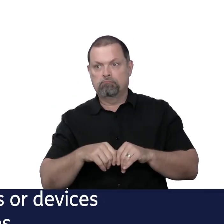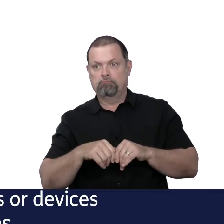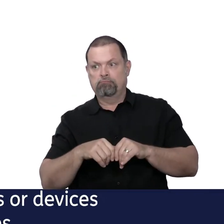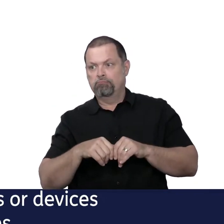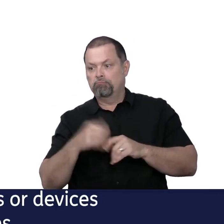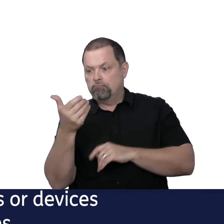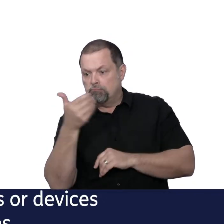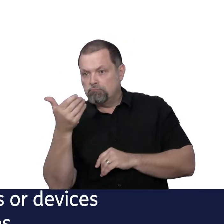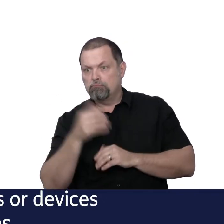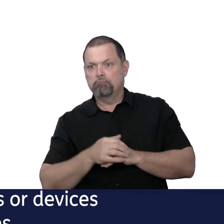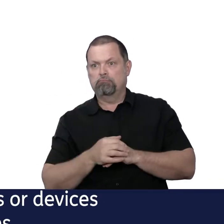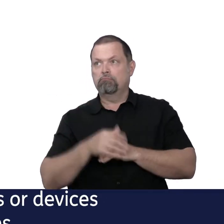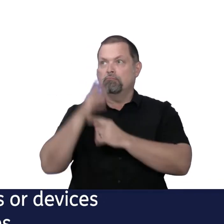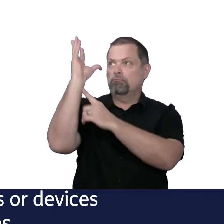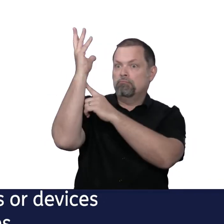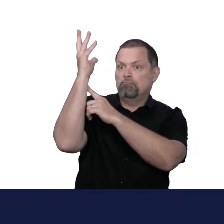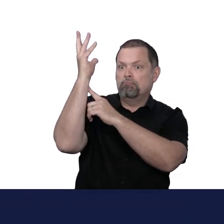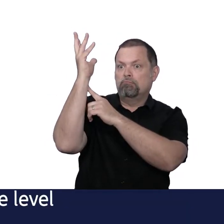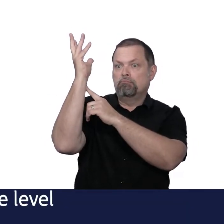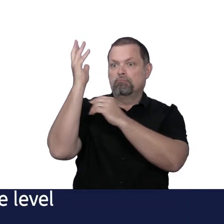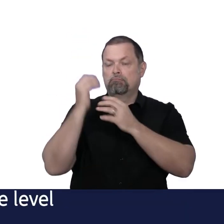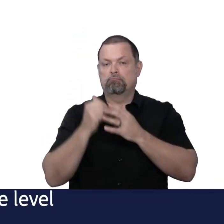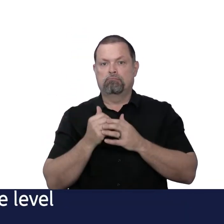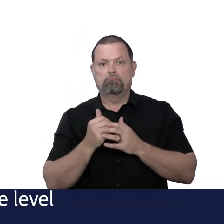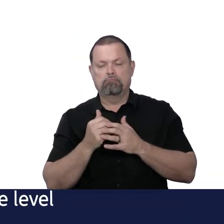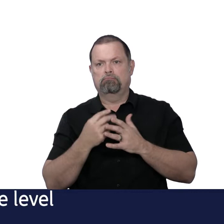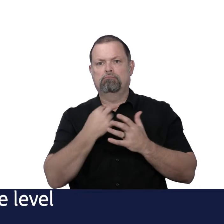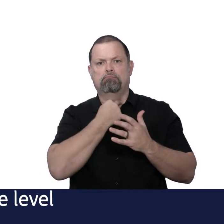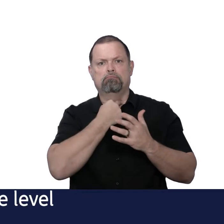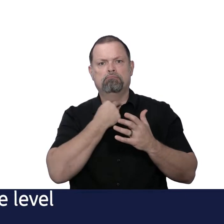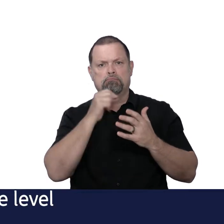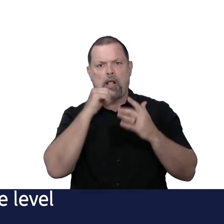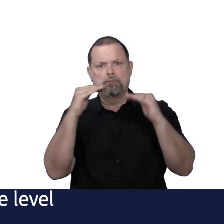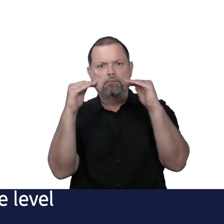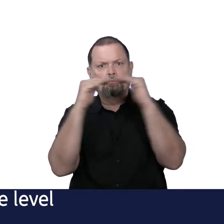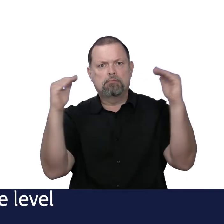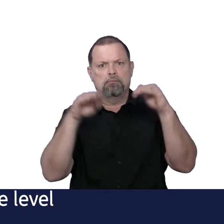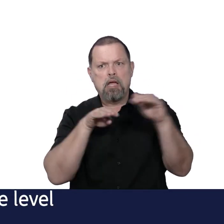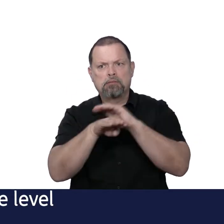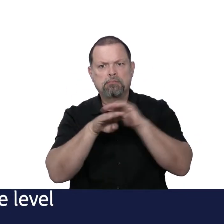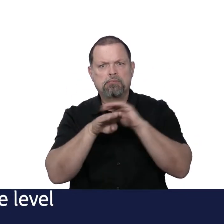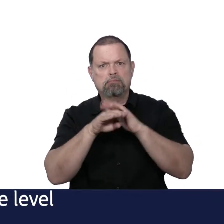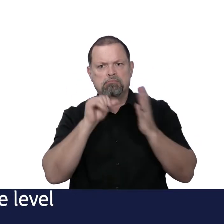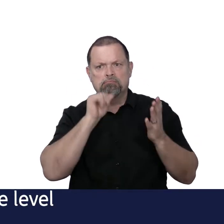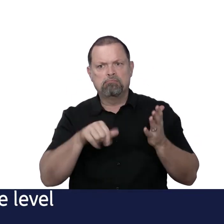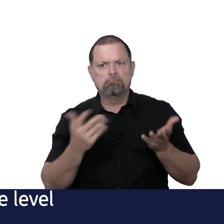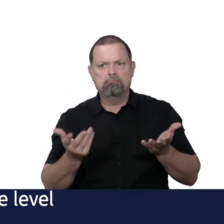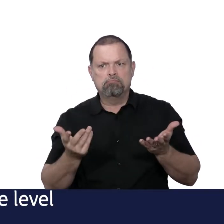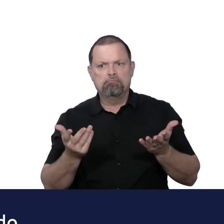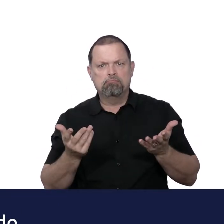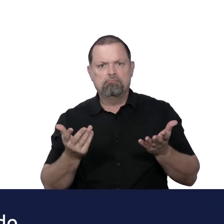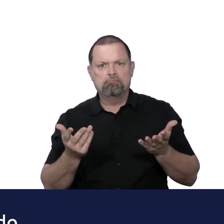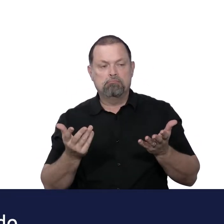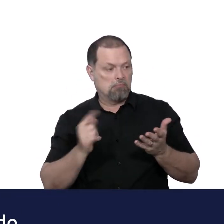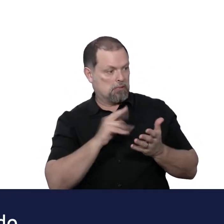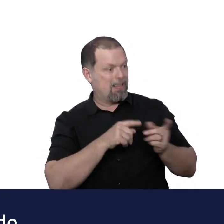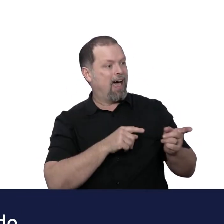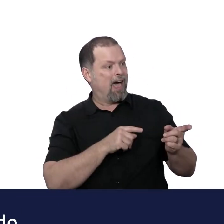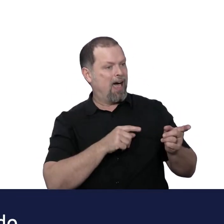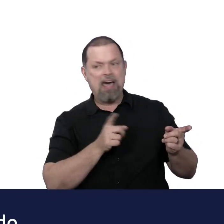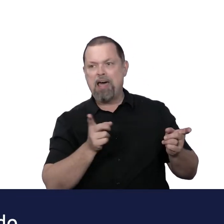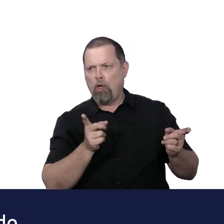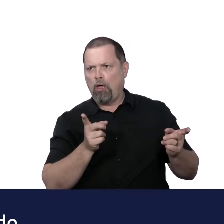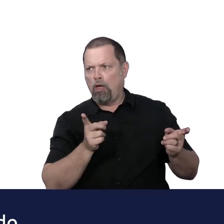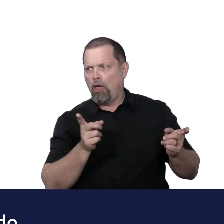computers or devices or through satellites that don't have the same level of accessibility that our